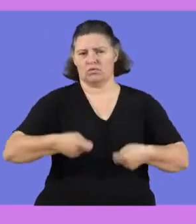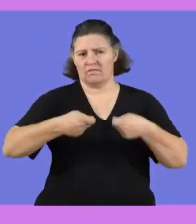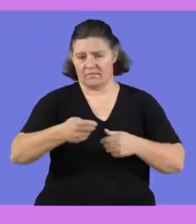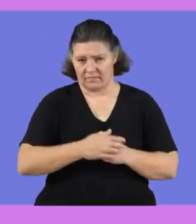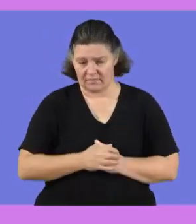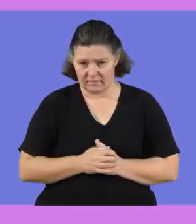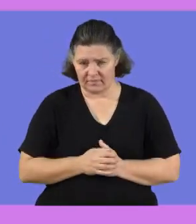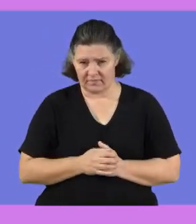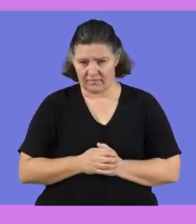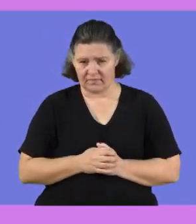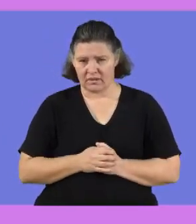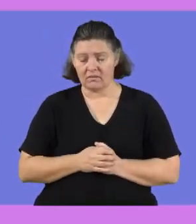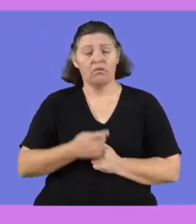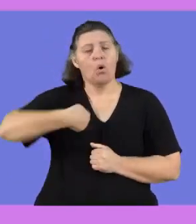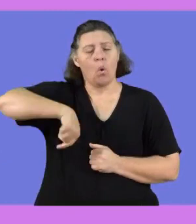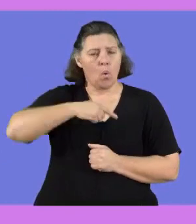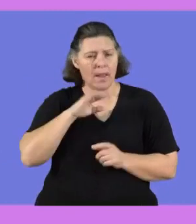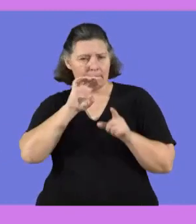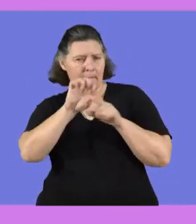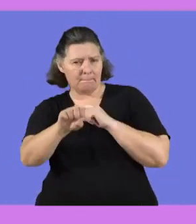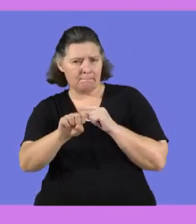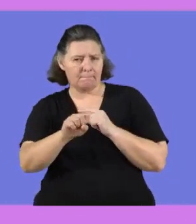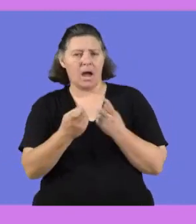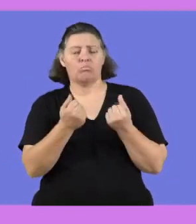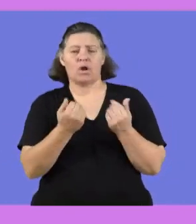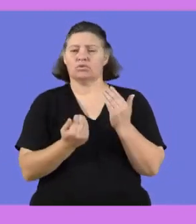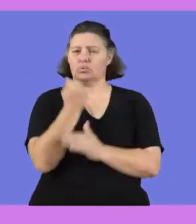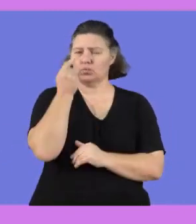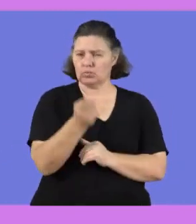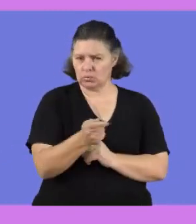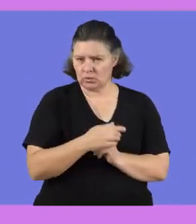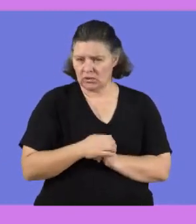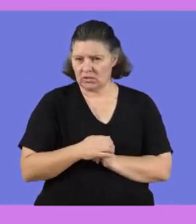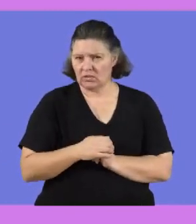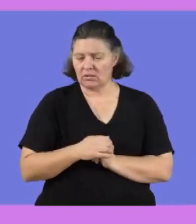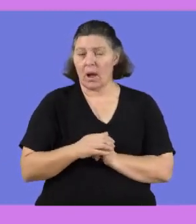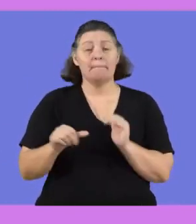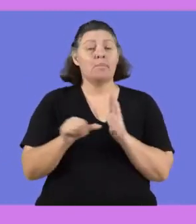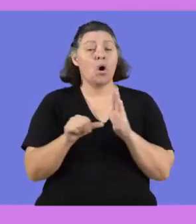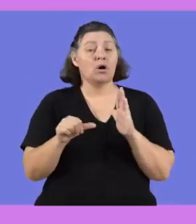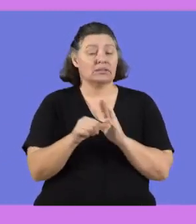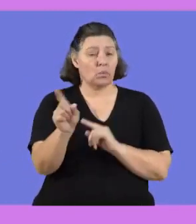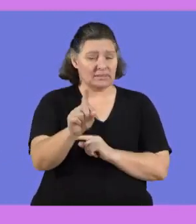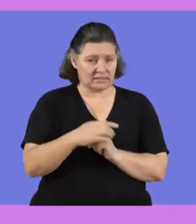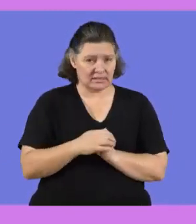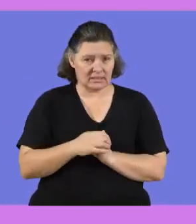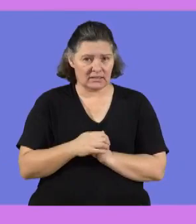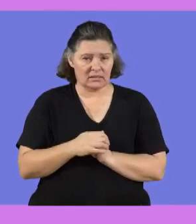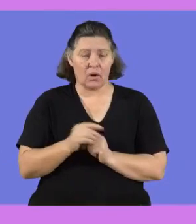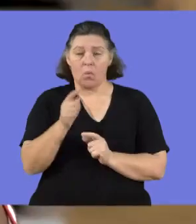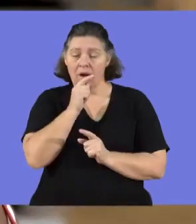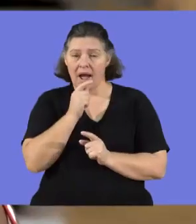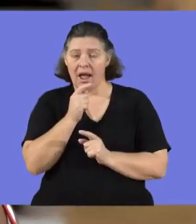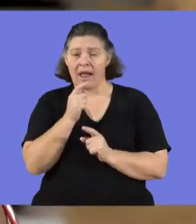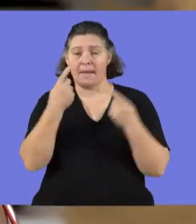the stove. So now for us to determine the new price of a stove, what is key, we said if it